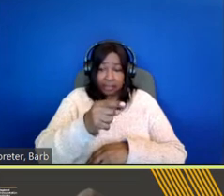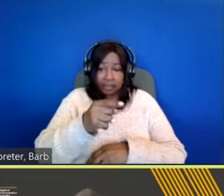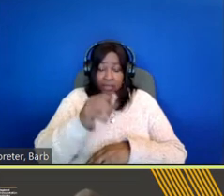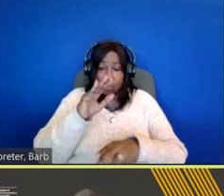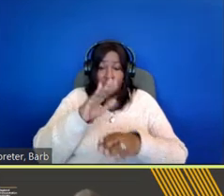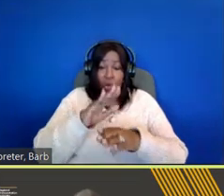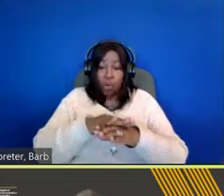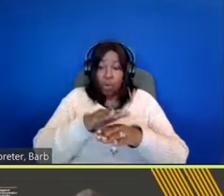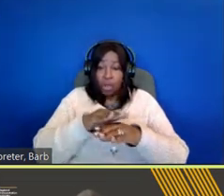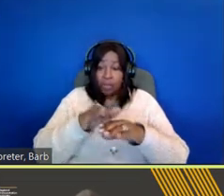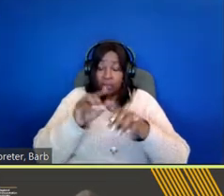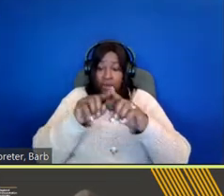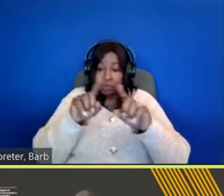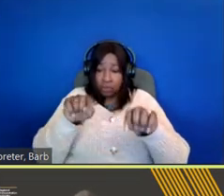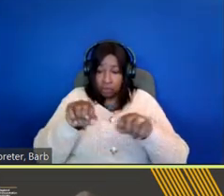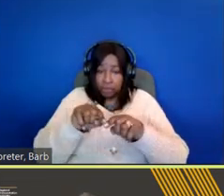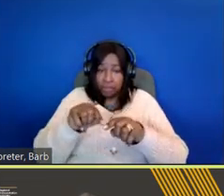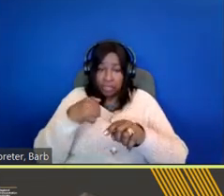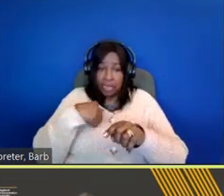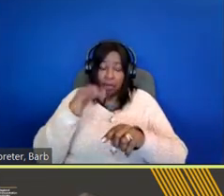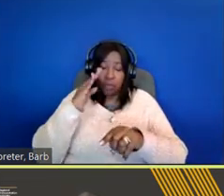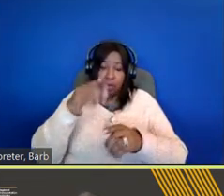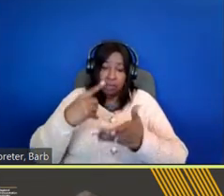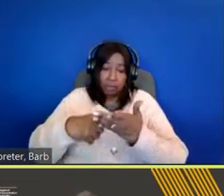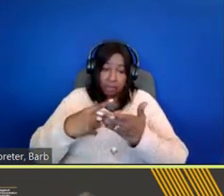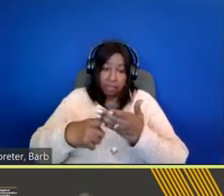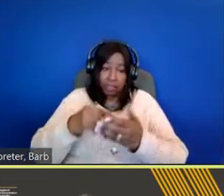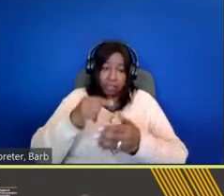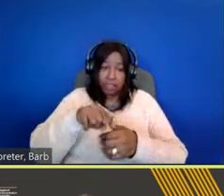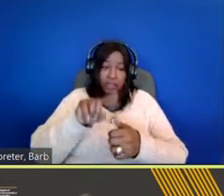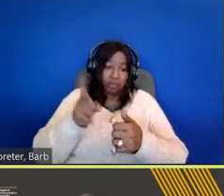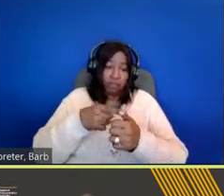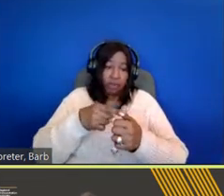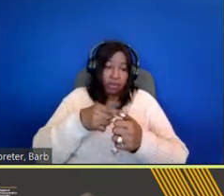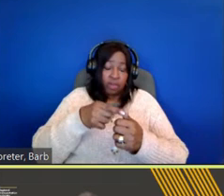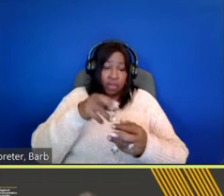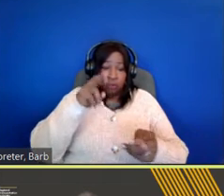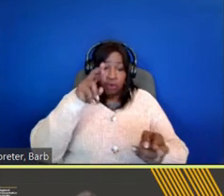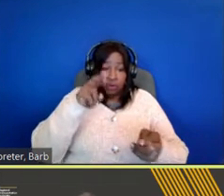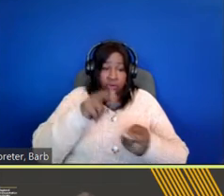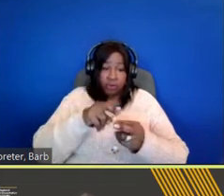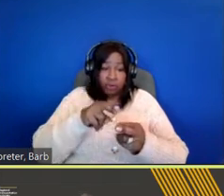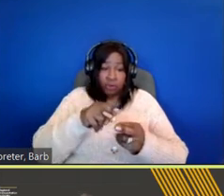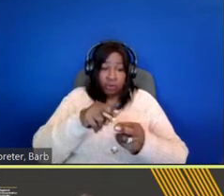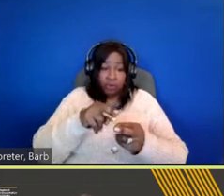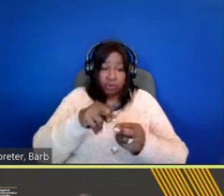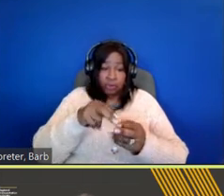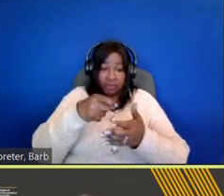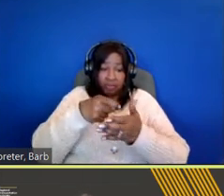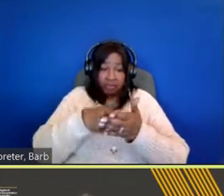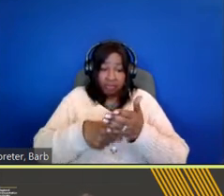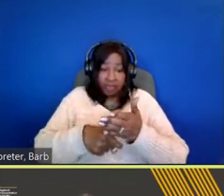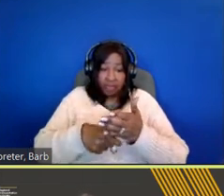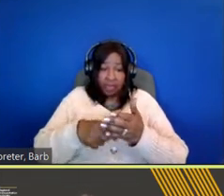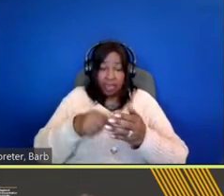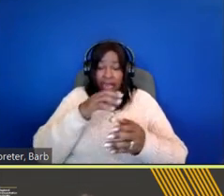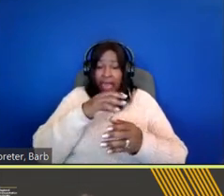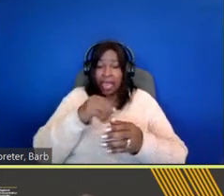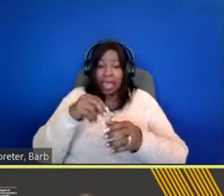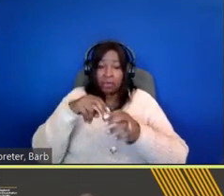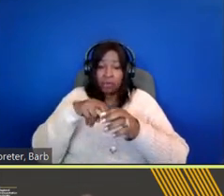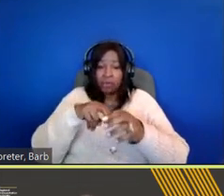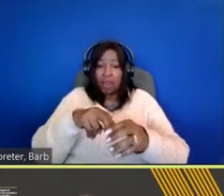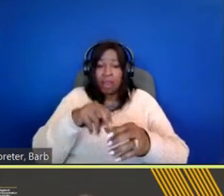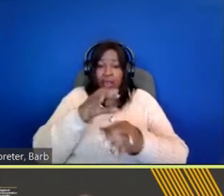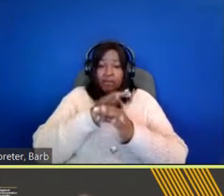screen is what I'll be talking about, and that's first the reduced fare and ride free programs. I'm going to present an overview and then talk about